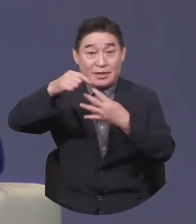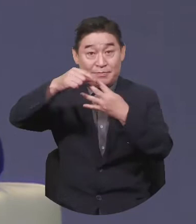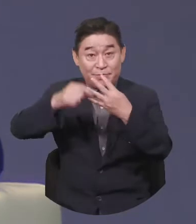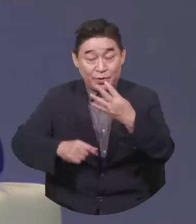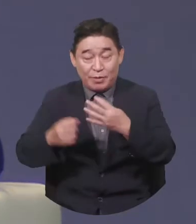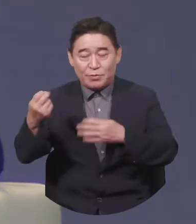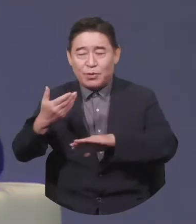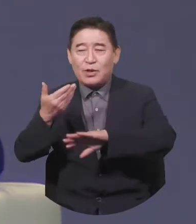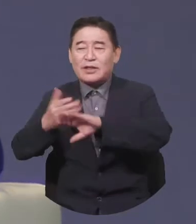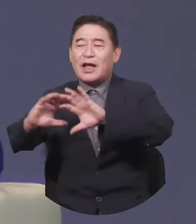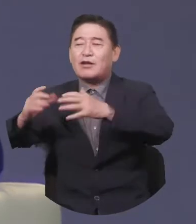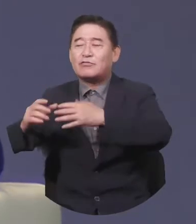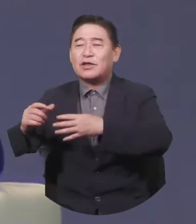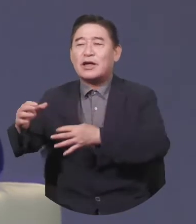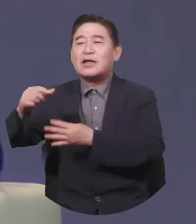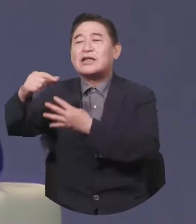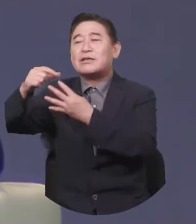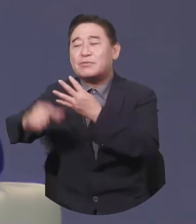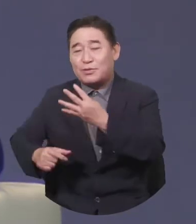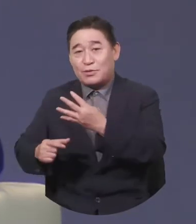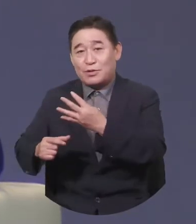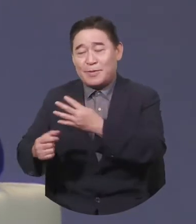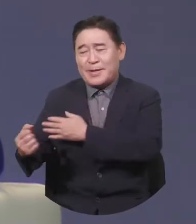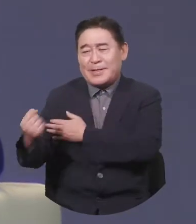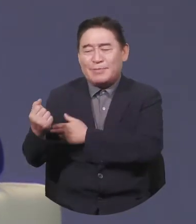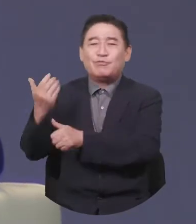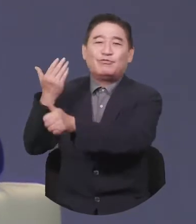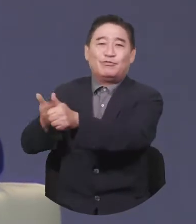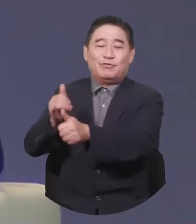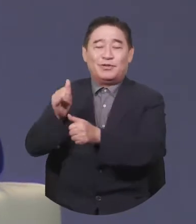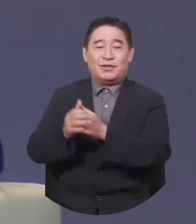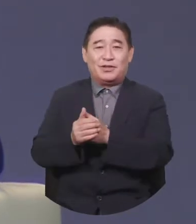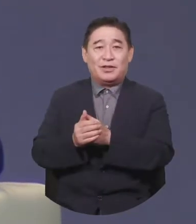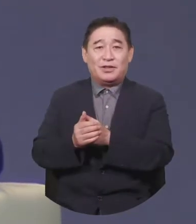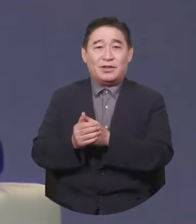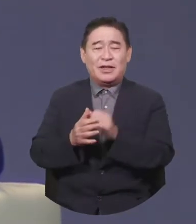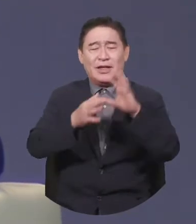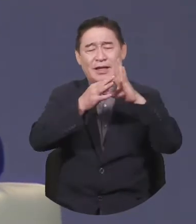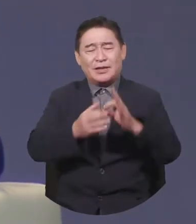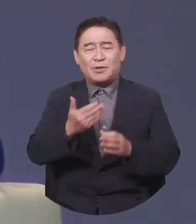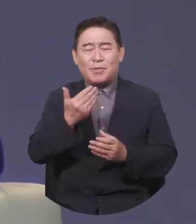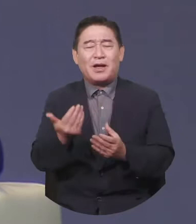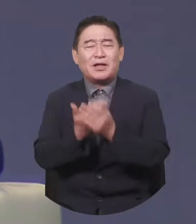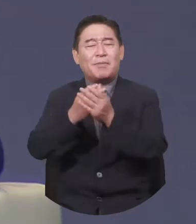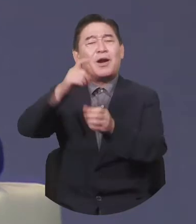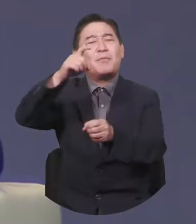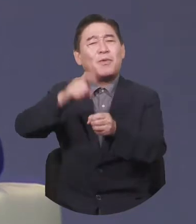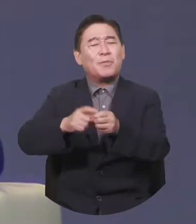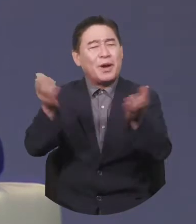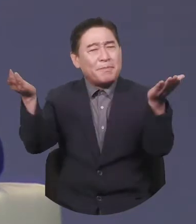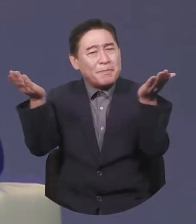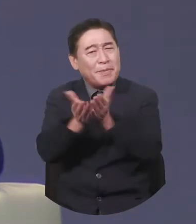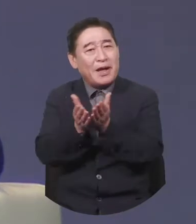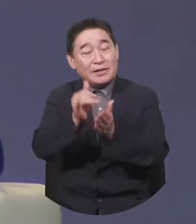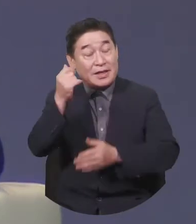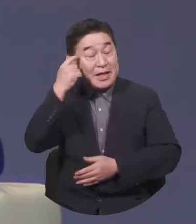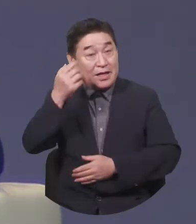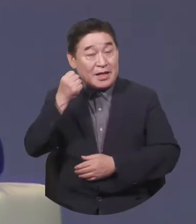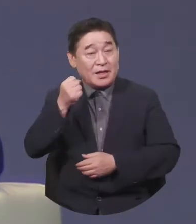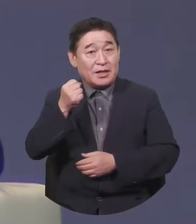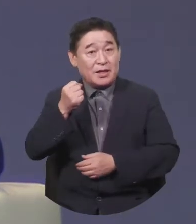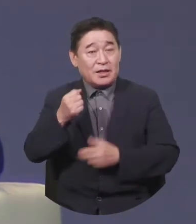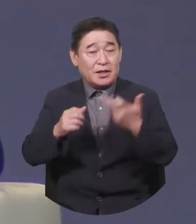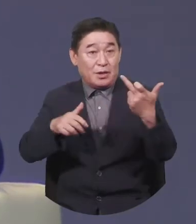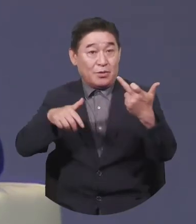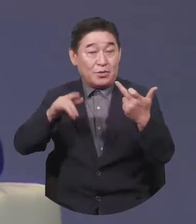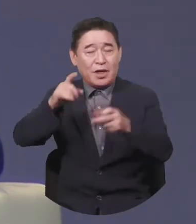is the partnership is already mentioned in the Sustainable Development Goals 17, because this